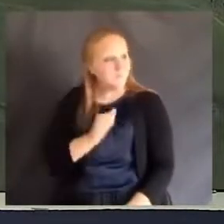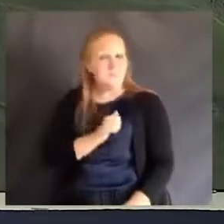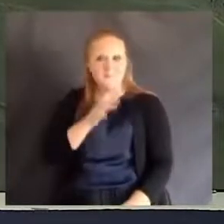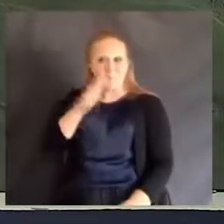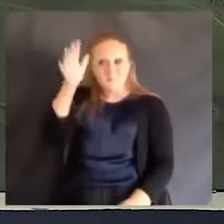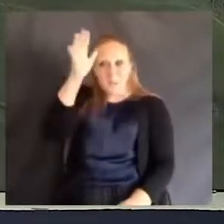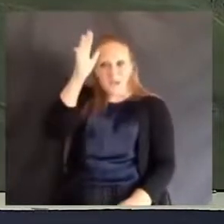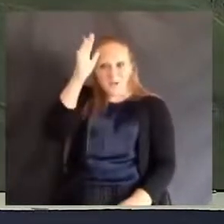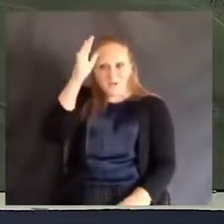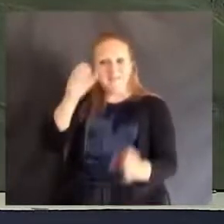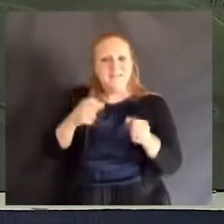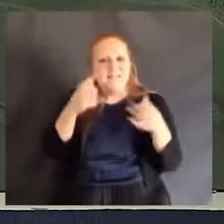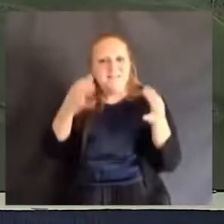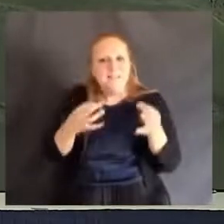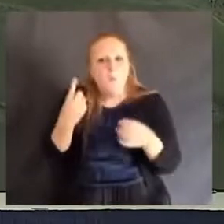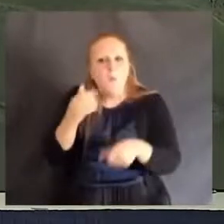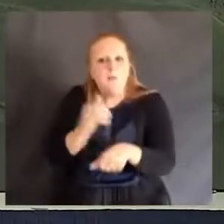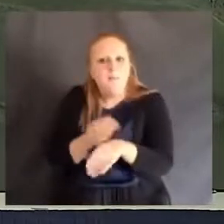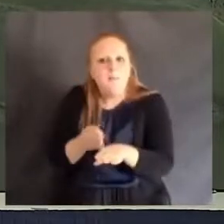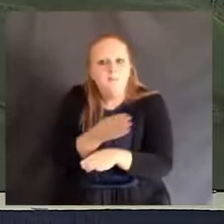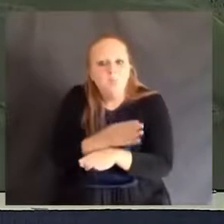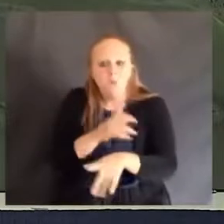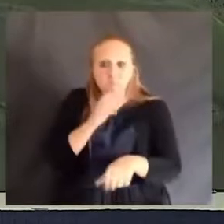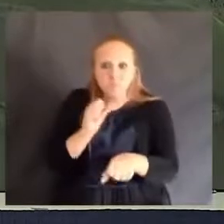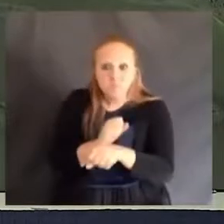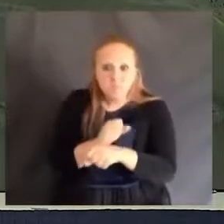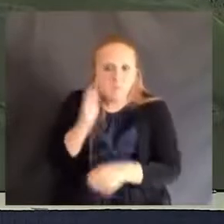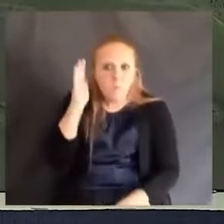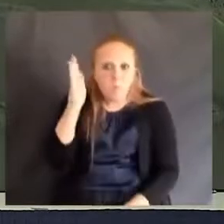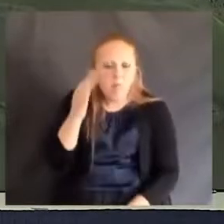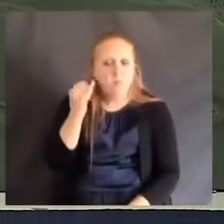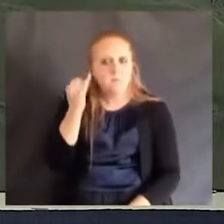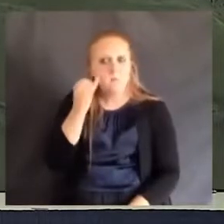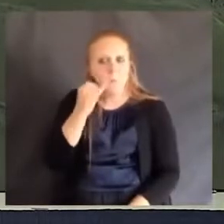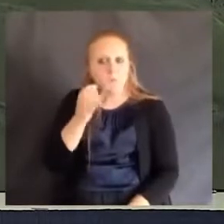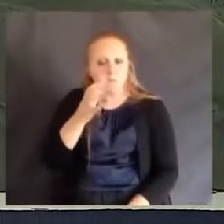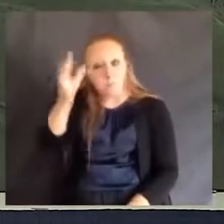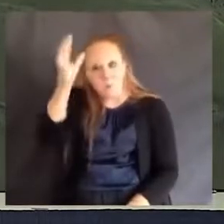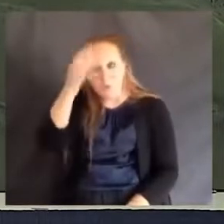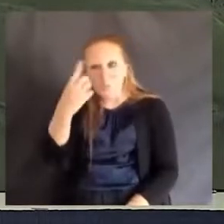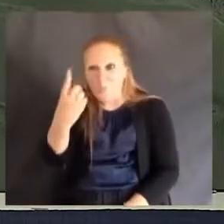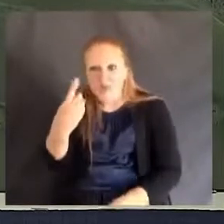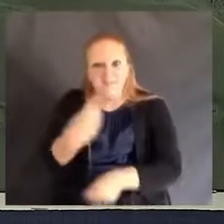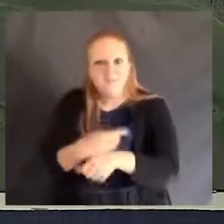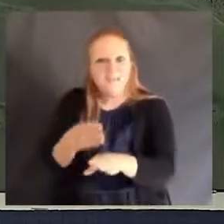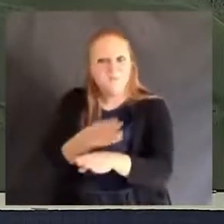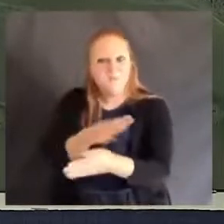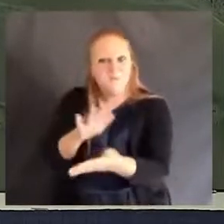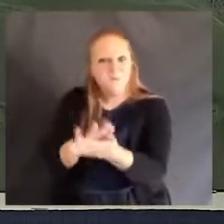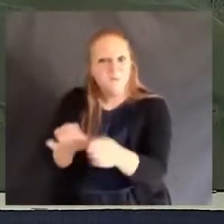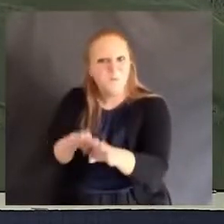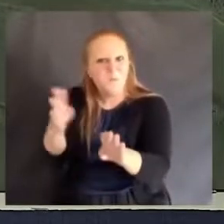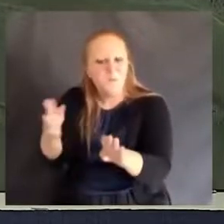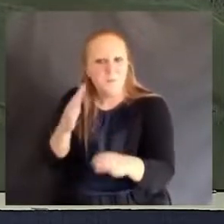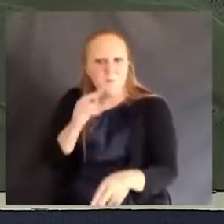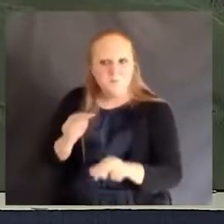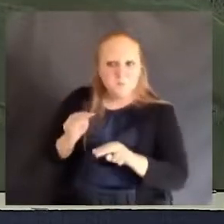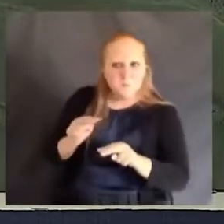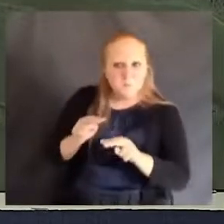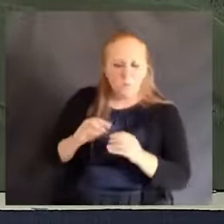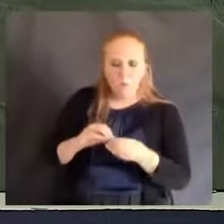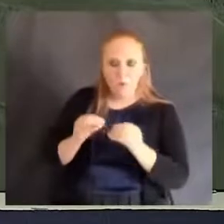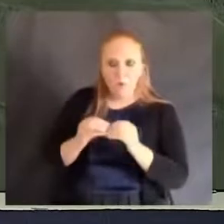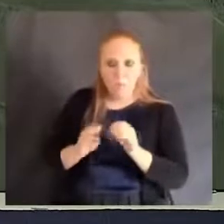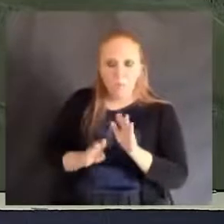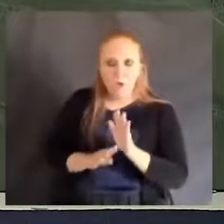that's what parents are going to do. They're going to turn on the news, and if they see that virus spiking, and they see the numbers going up in New York,